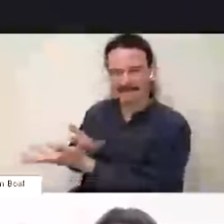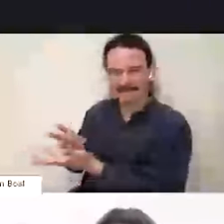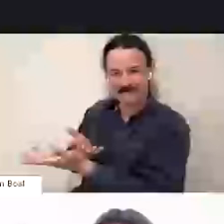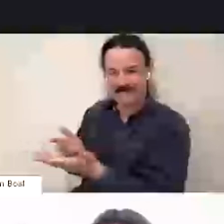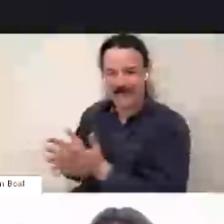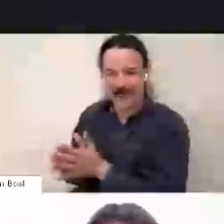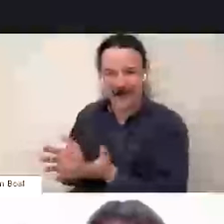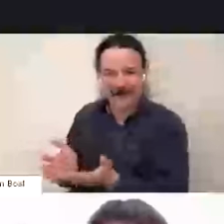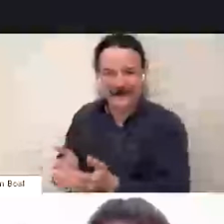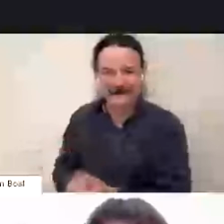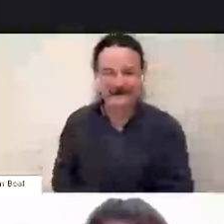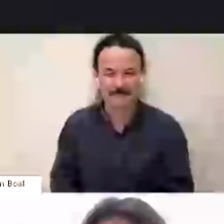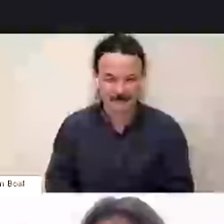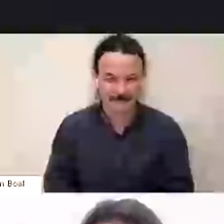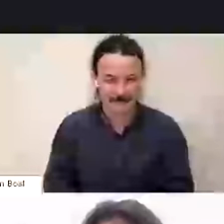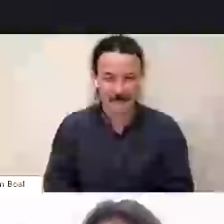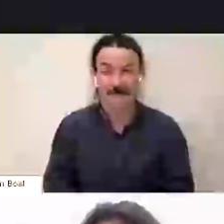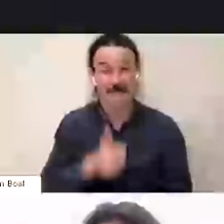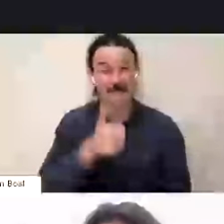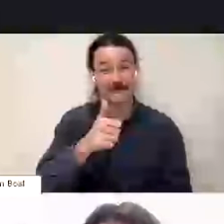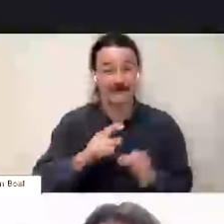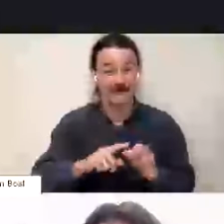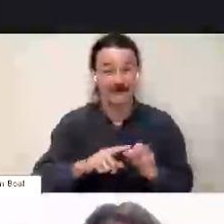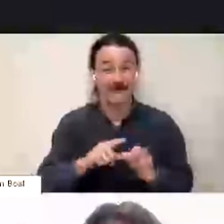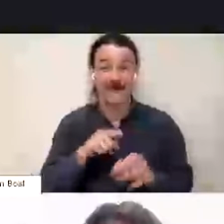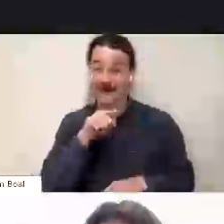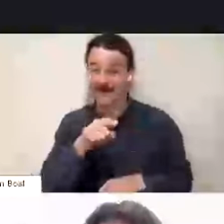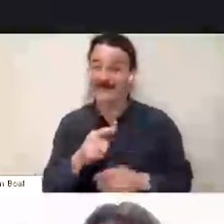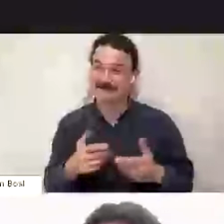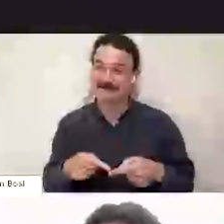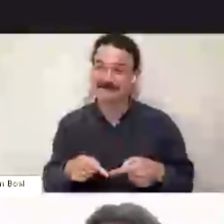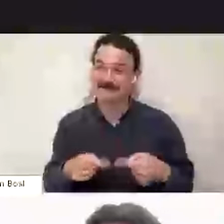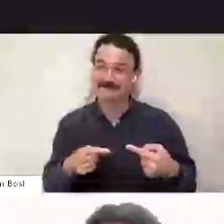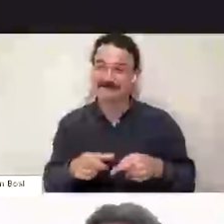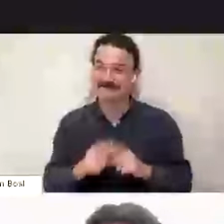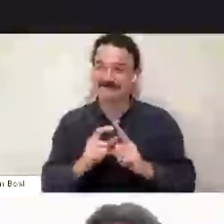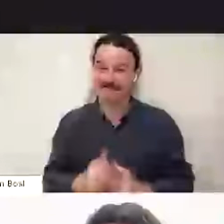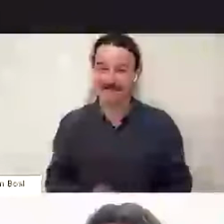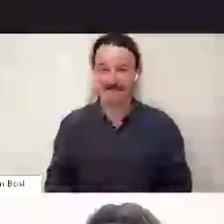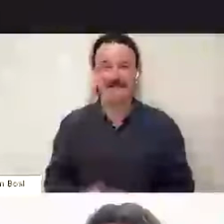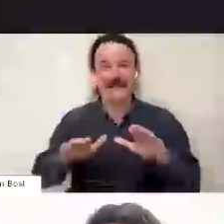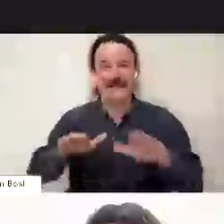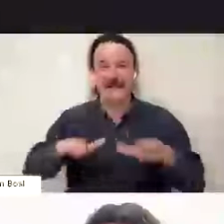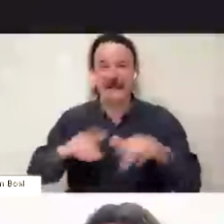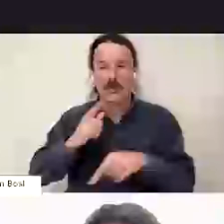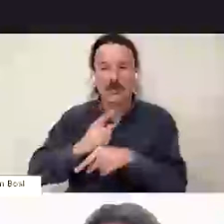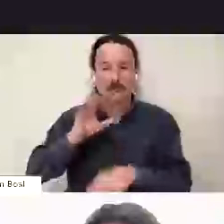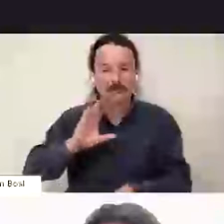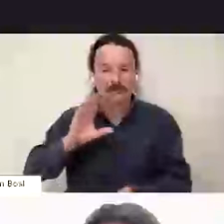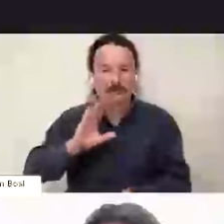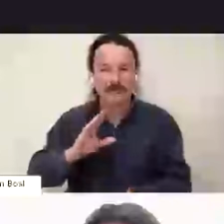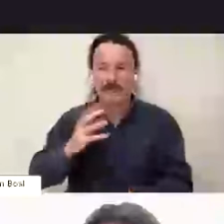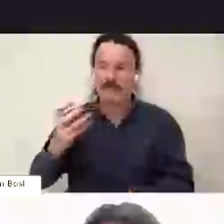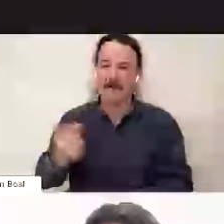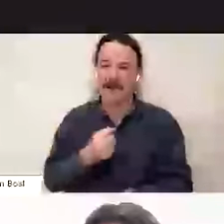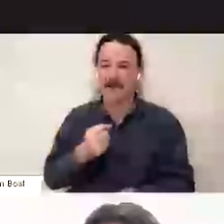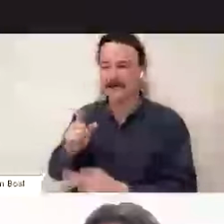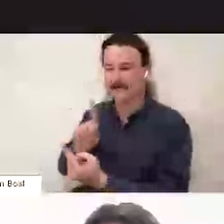of some of the challenges. So first thing is it's a bit similar to what we just said. It's got to be concerted outreach.